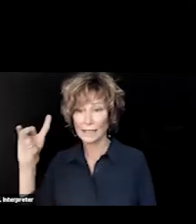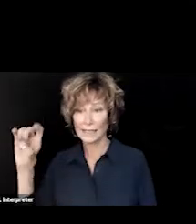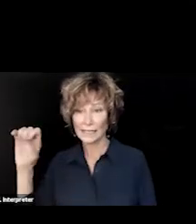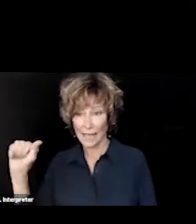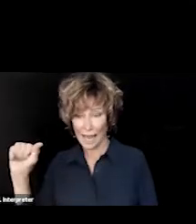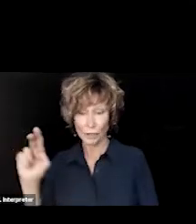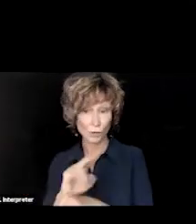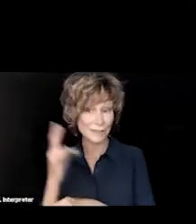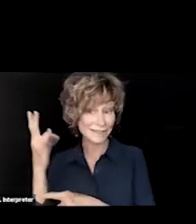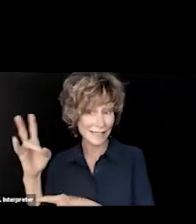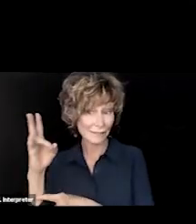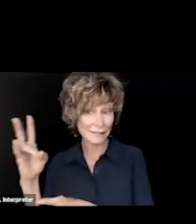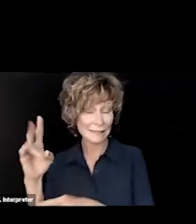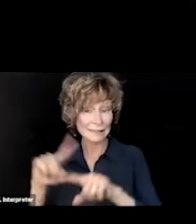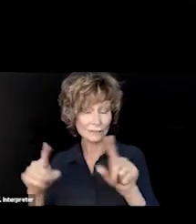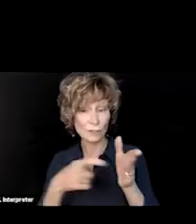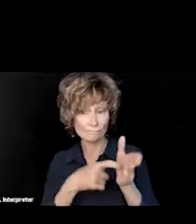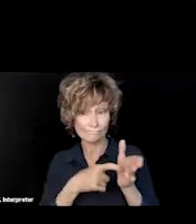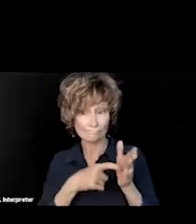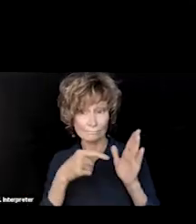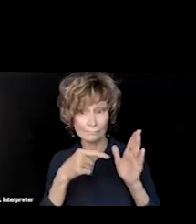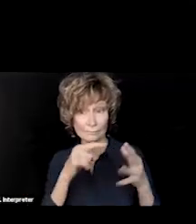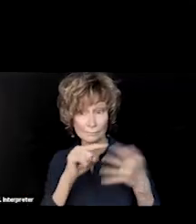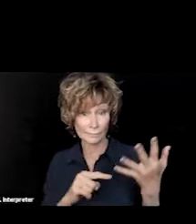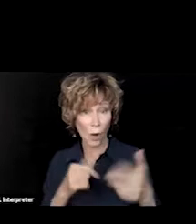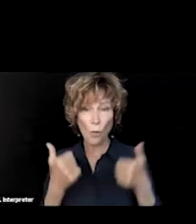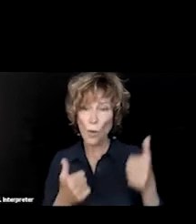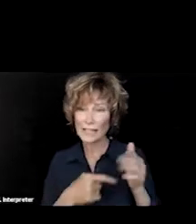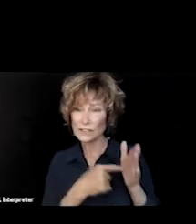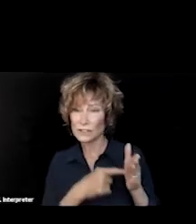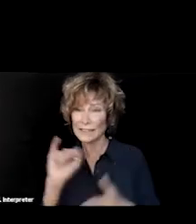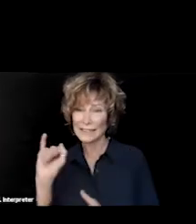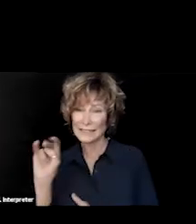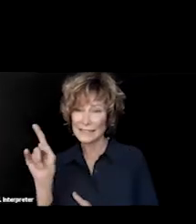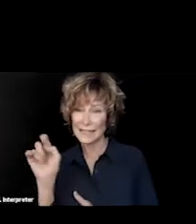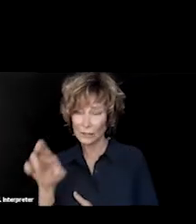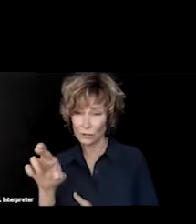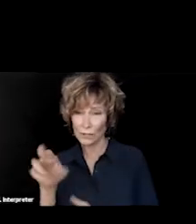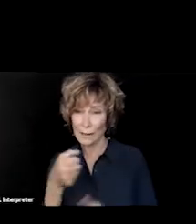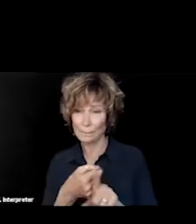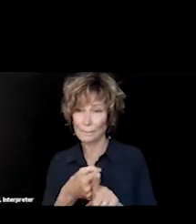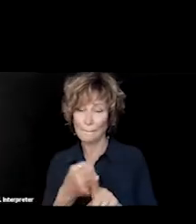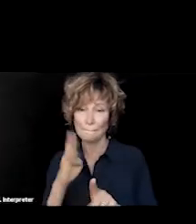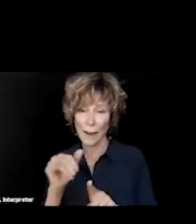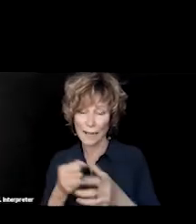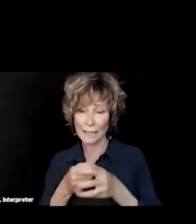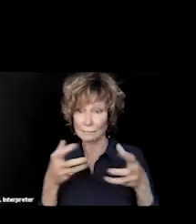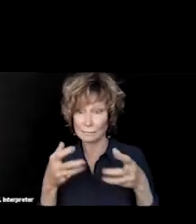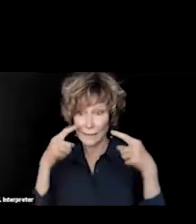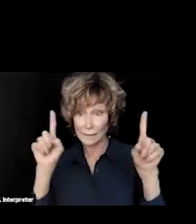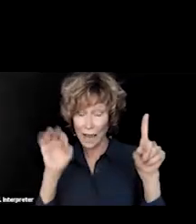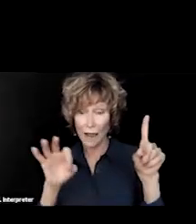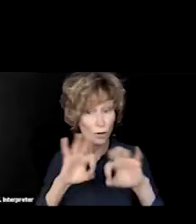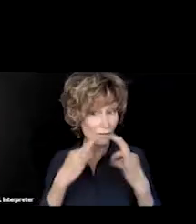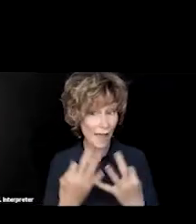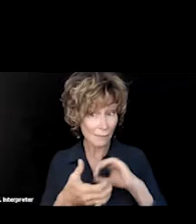using 17 indicators. Which of these indicators could be impacted by expanding the effectiveness of your